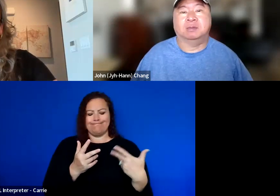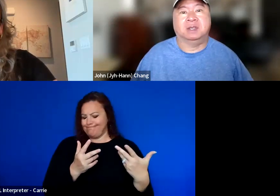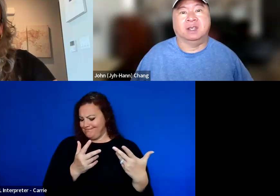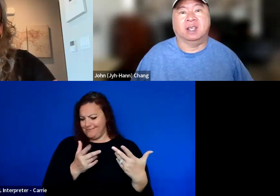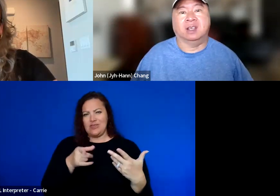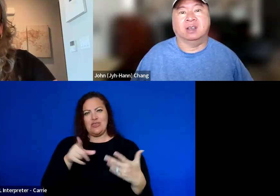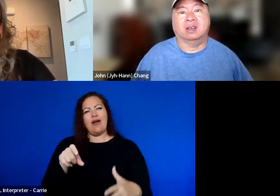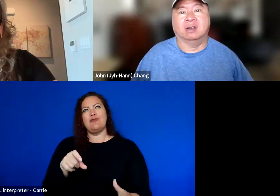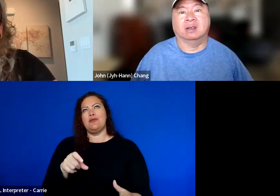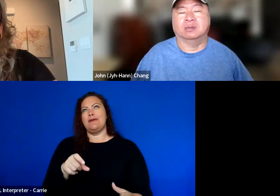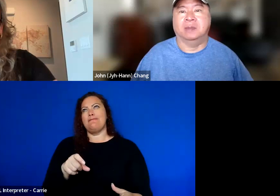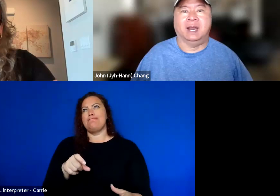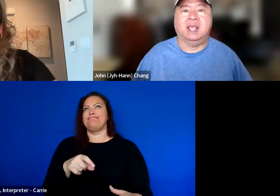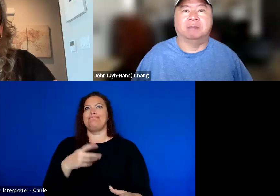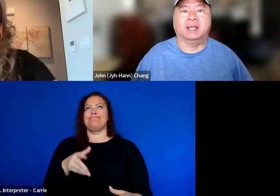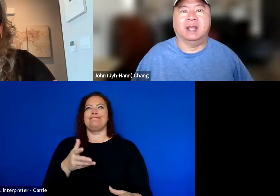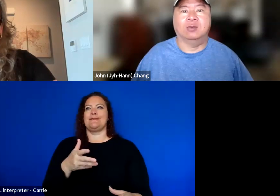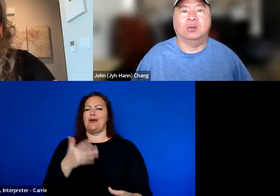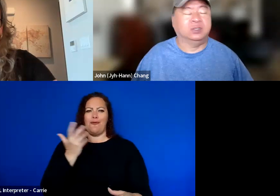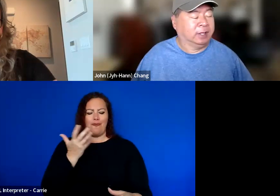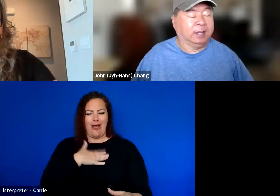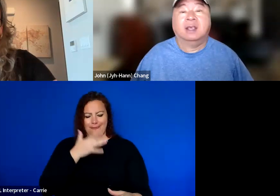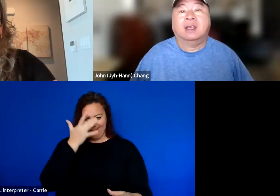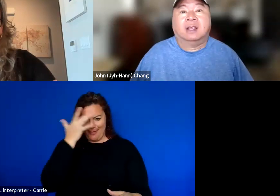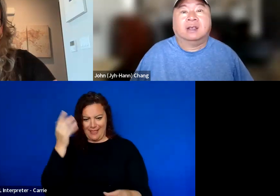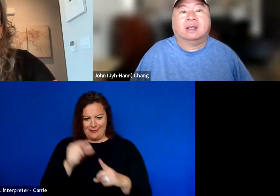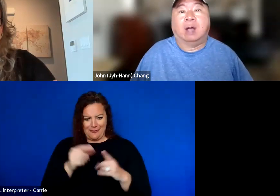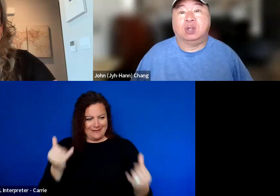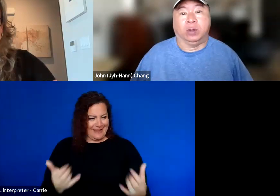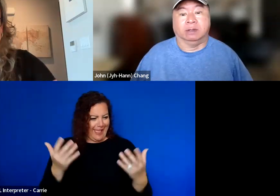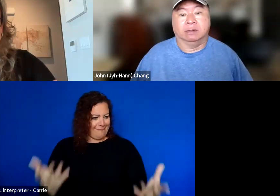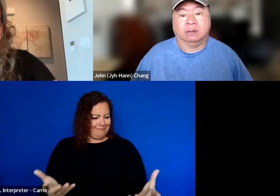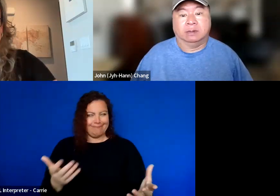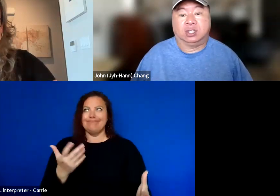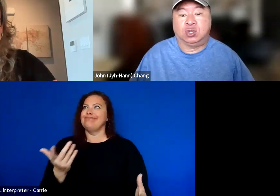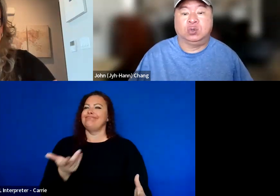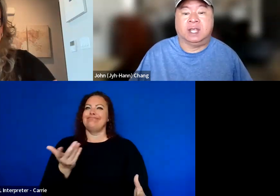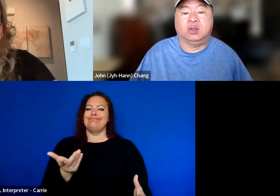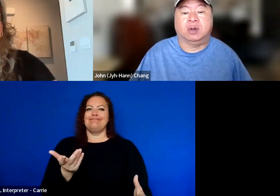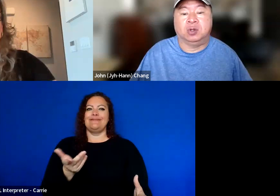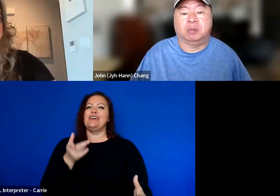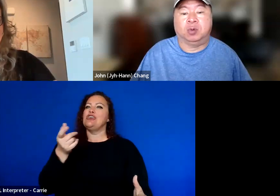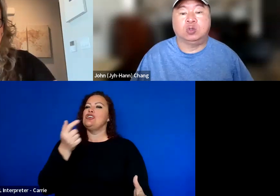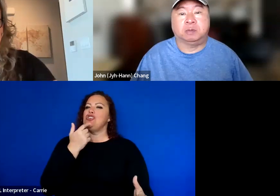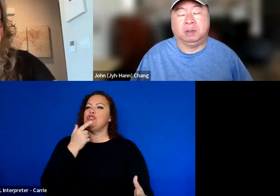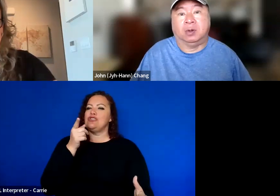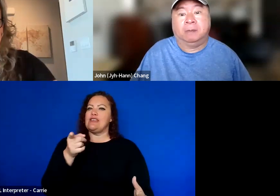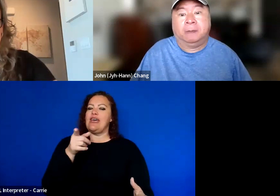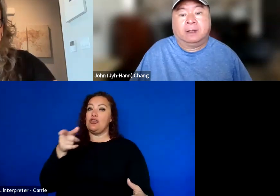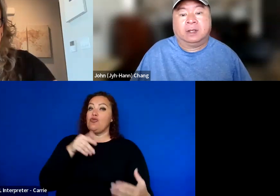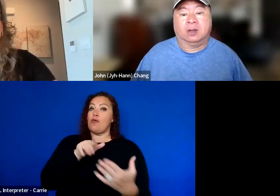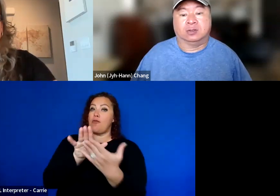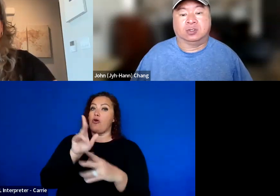you have to be, man, I am blanking out on words today. Outgoing, because you said you approach